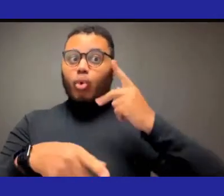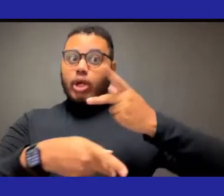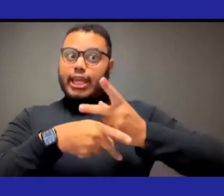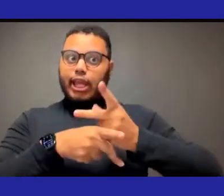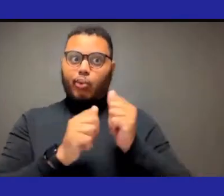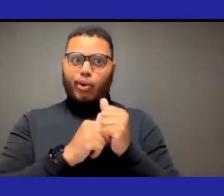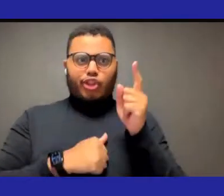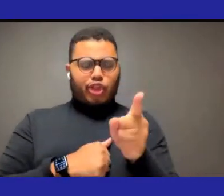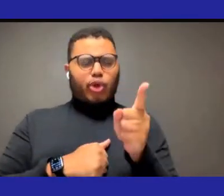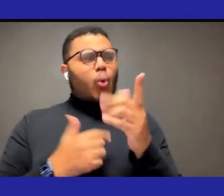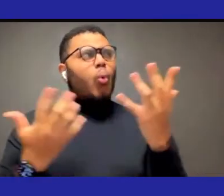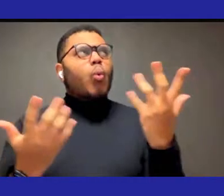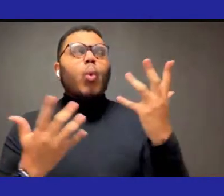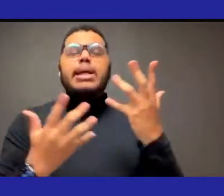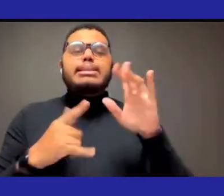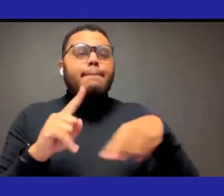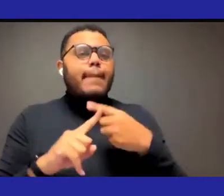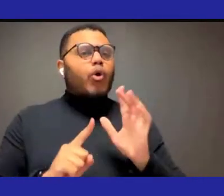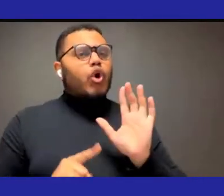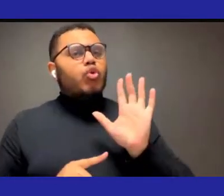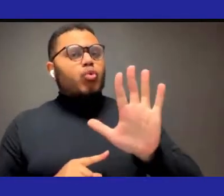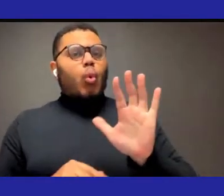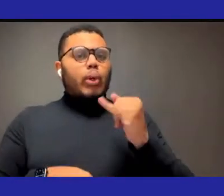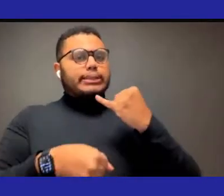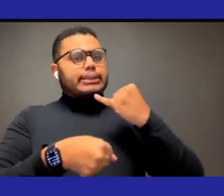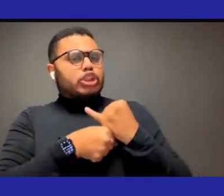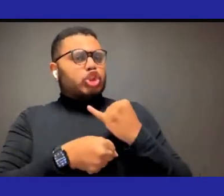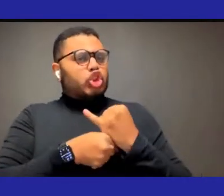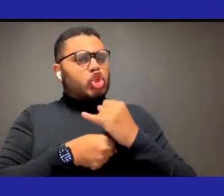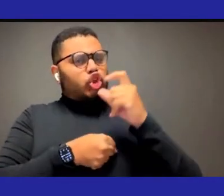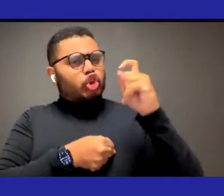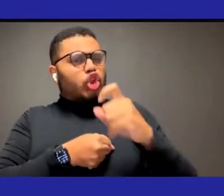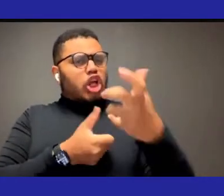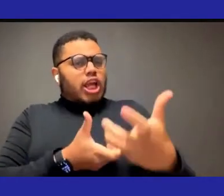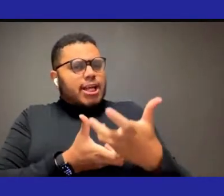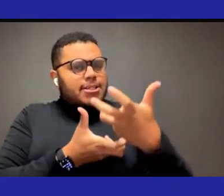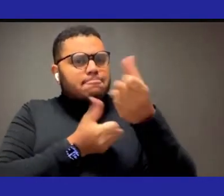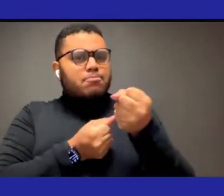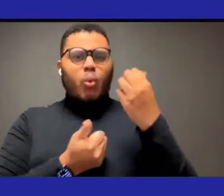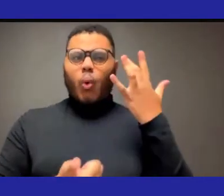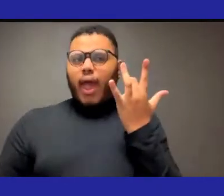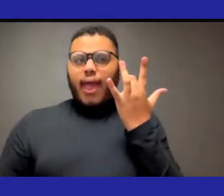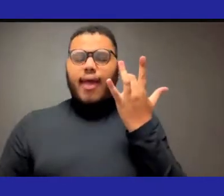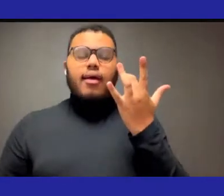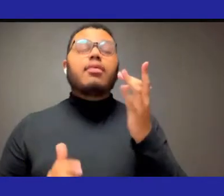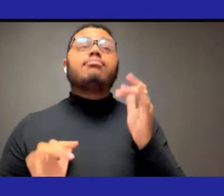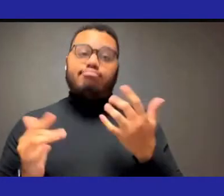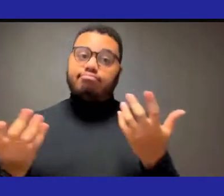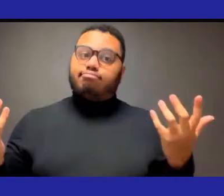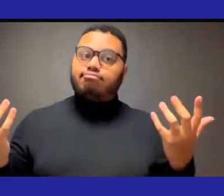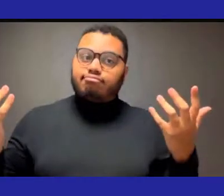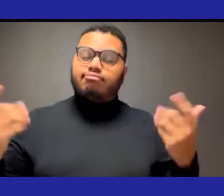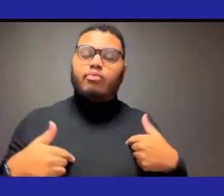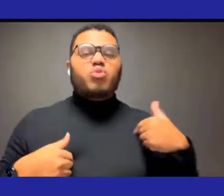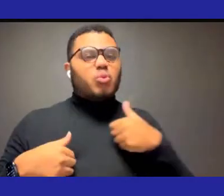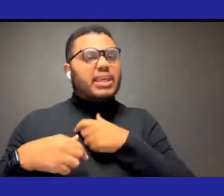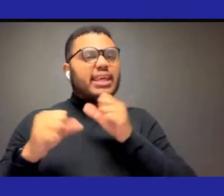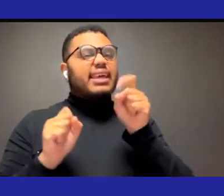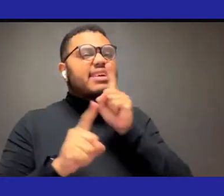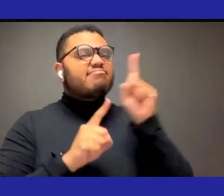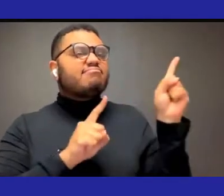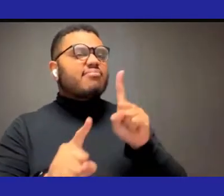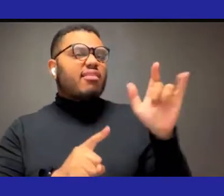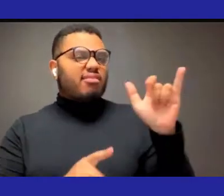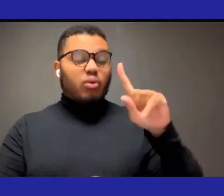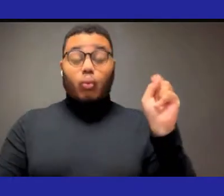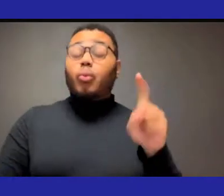your institution that I should put my trust in you? And so I think that we can answer that question very well. And if we look